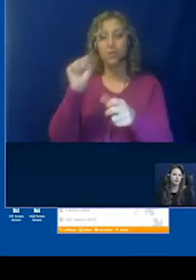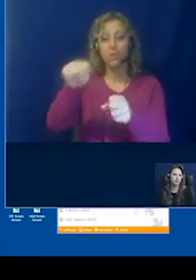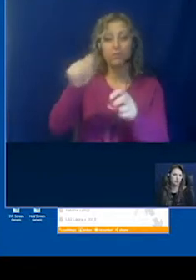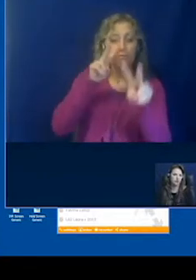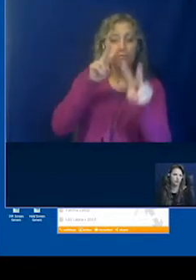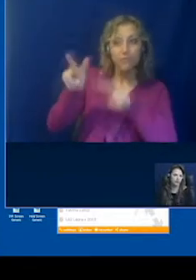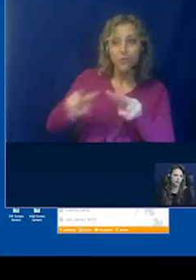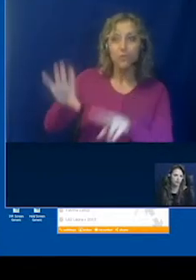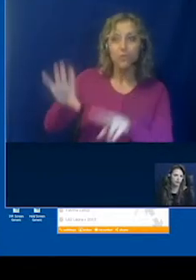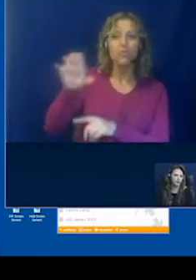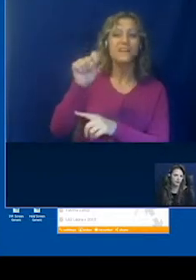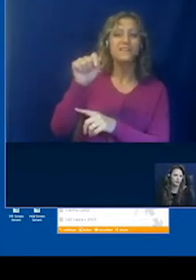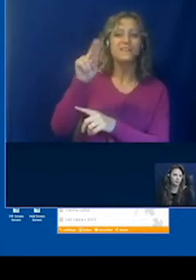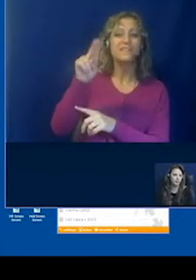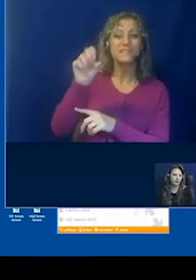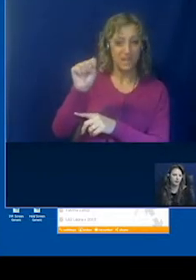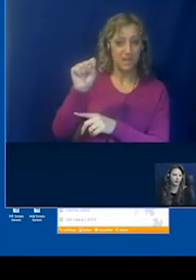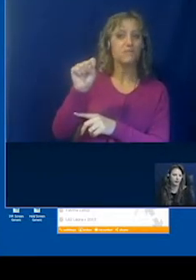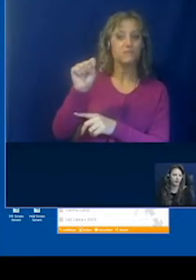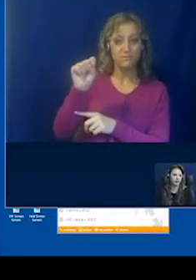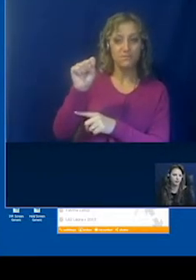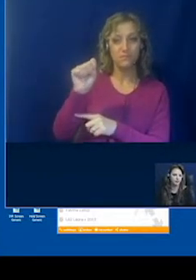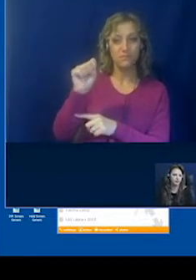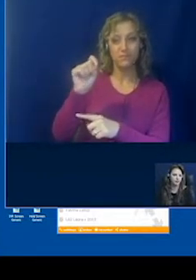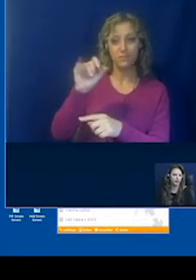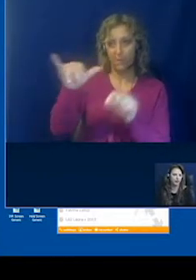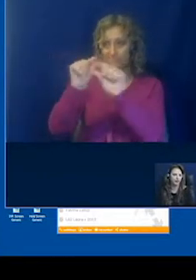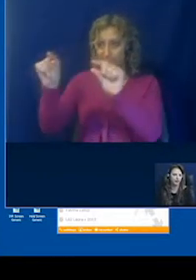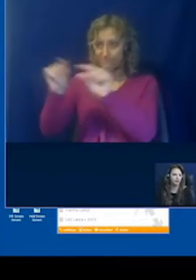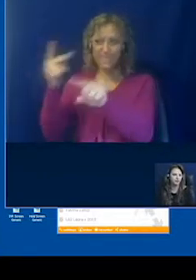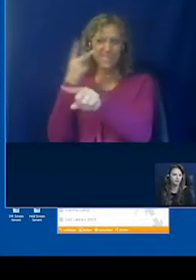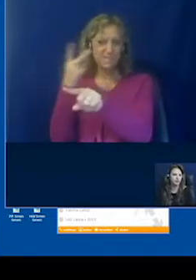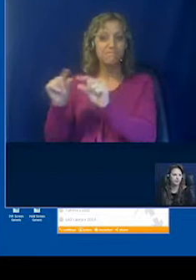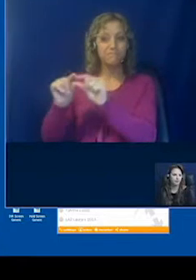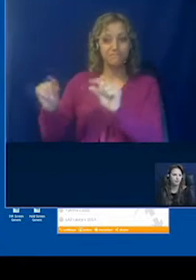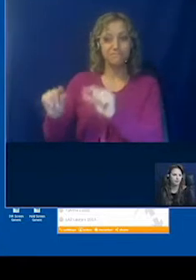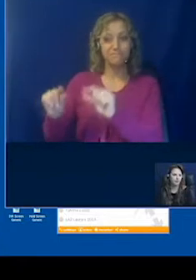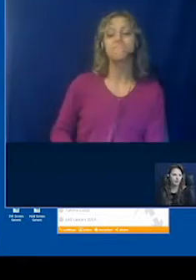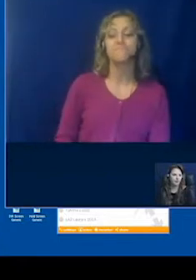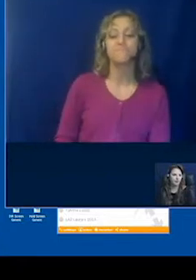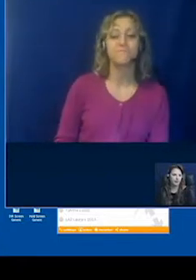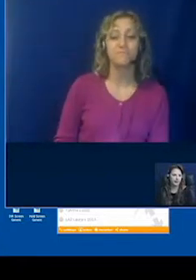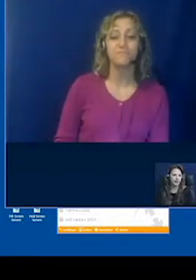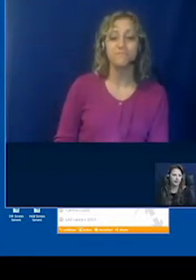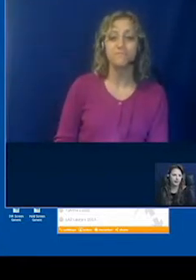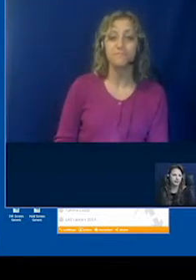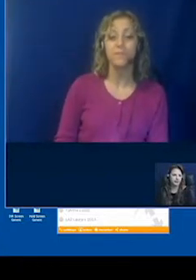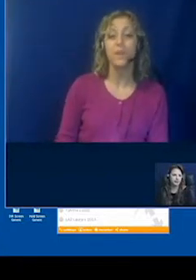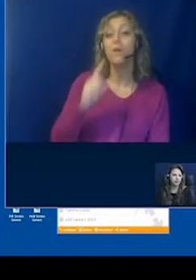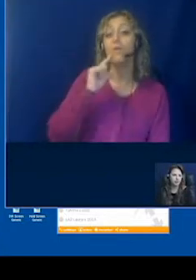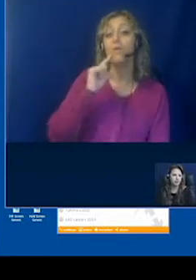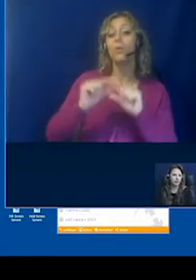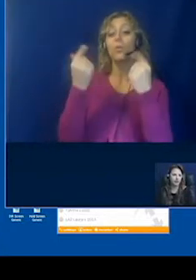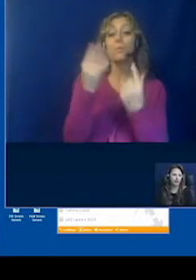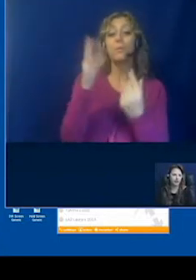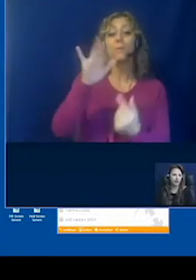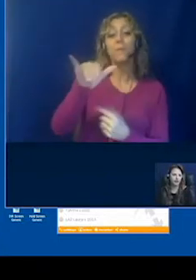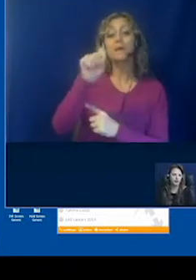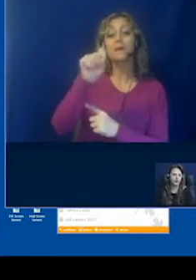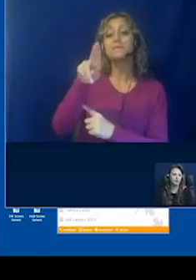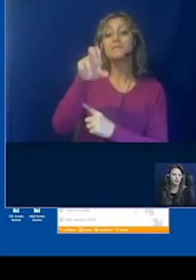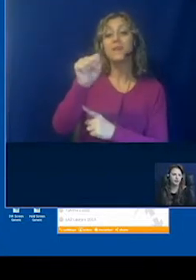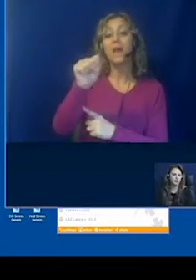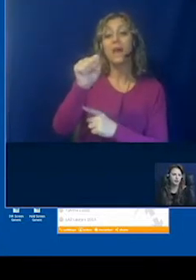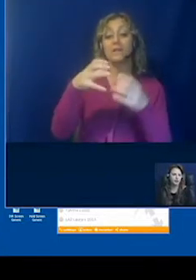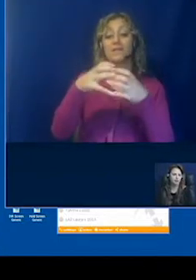status on in this bar here, in this area. The group by status and the show unavailable